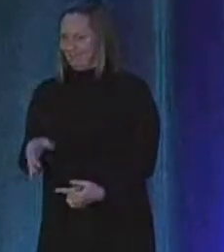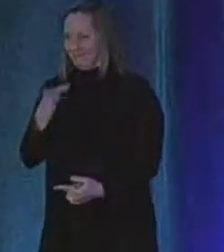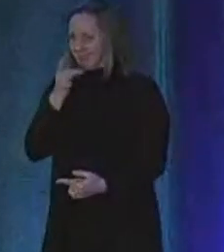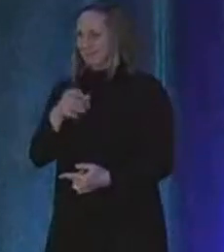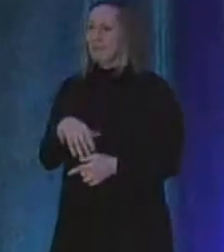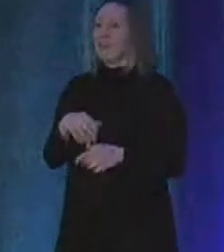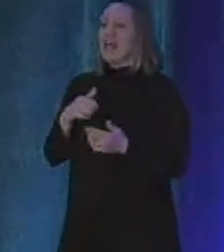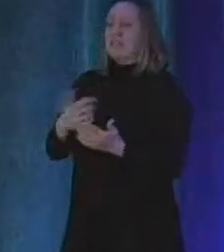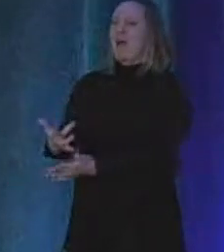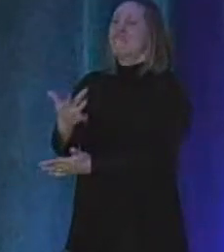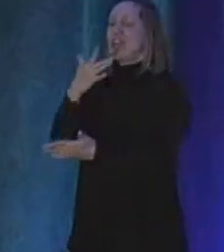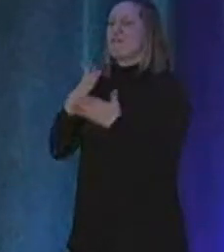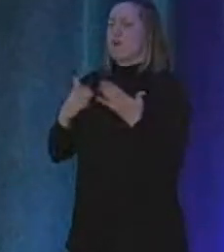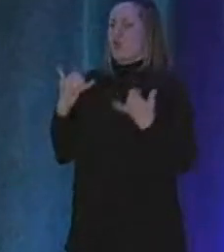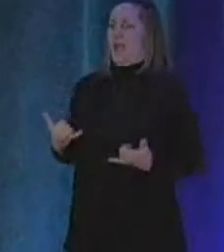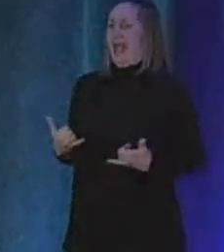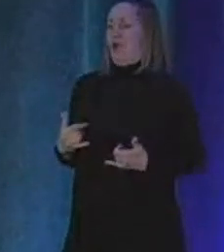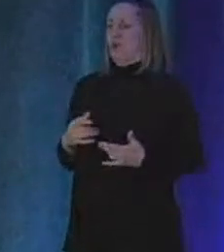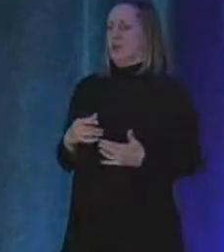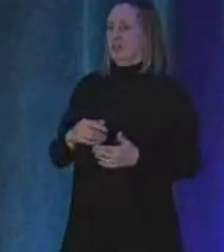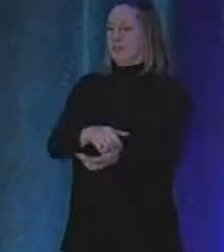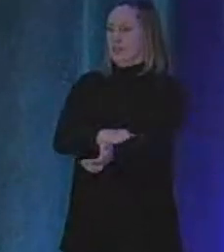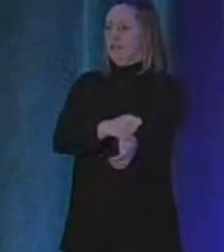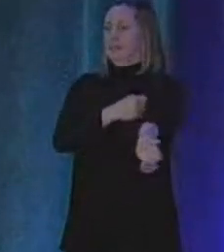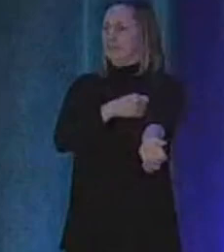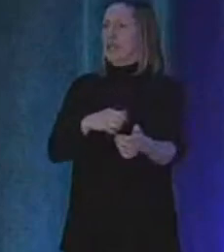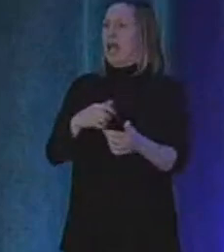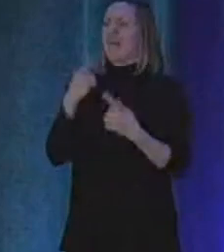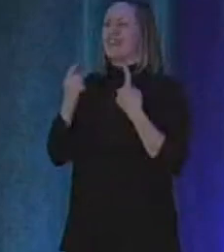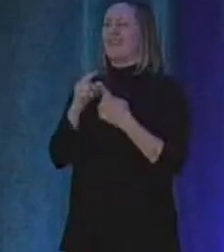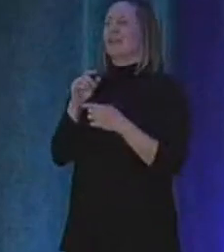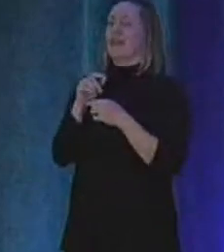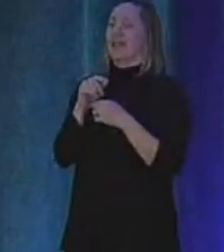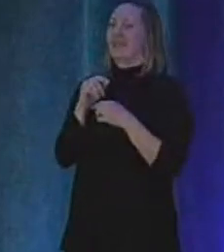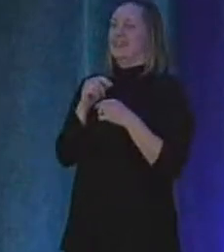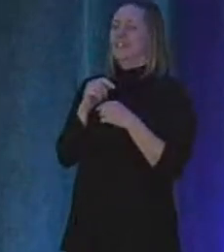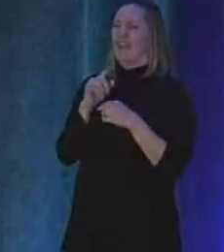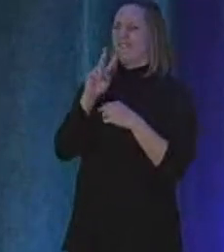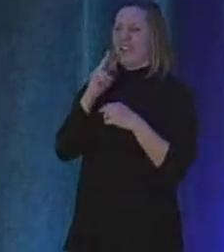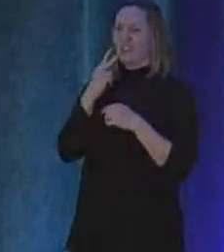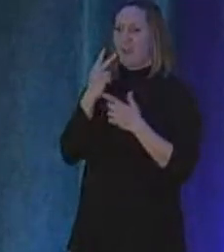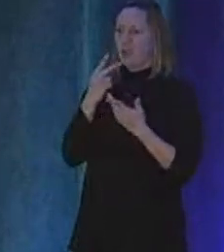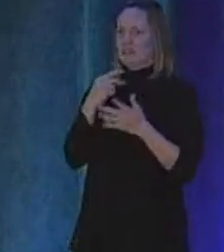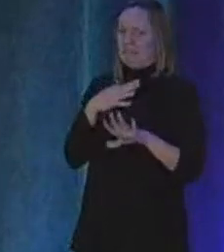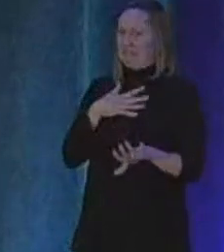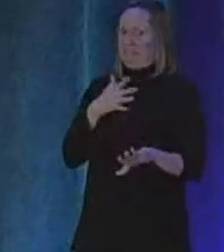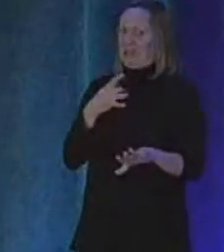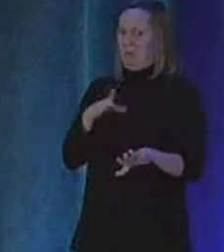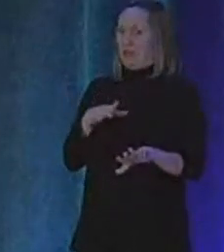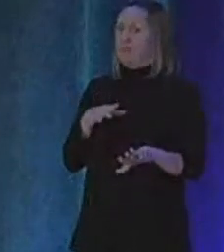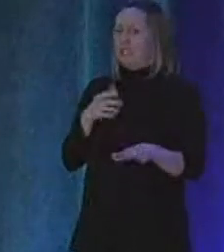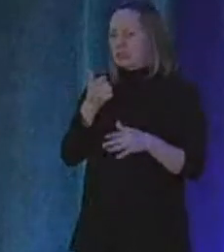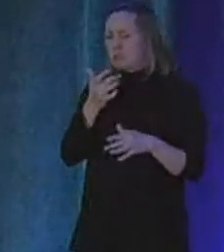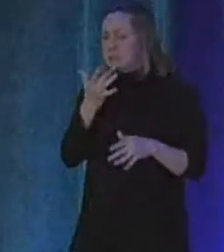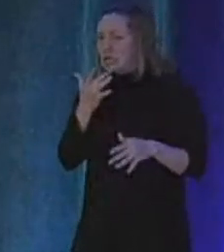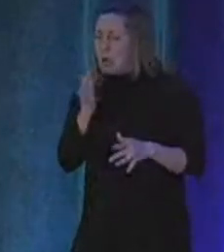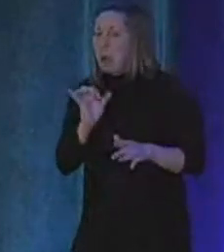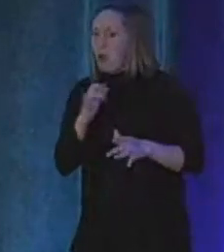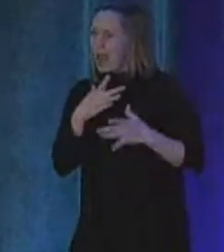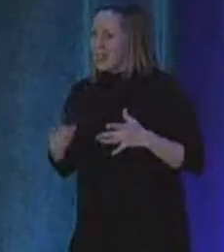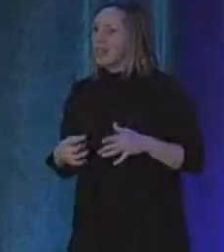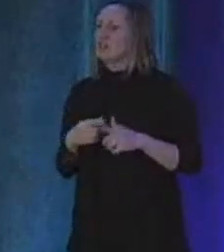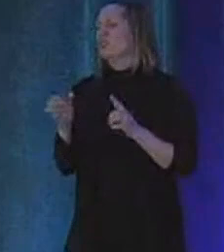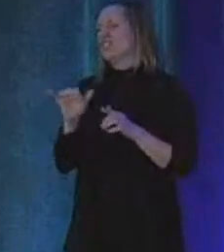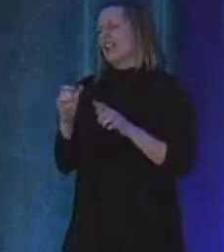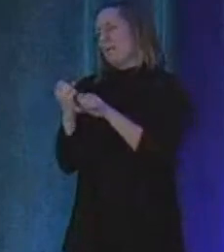talk. I kind of think of it a lot like Brussels sprouts. If you've never tried them, you don't know how much you love them. But in baseball land, like I